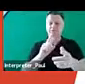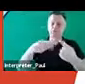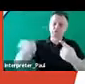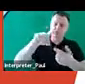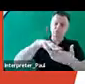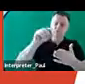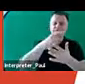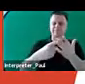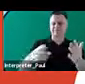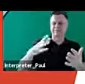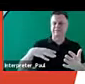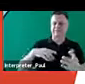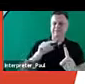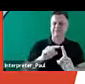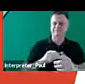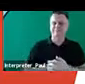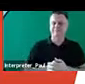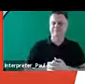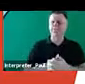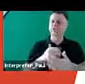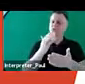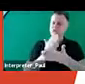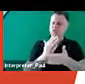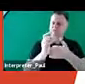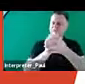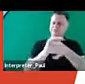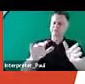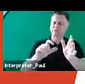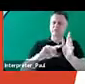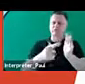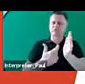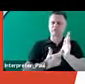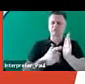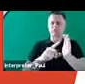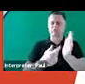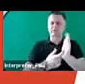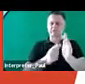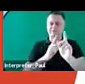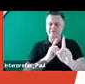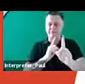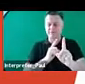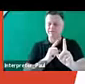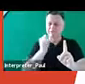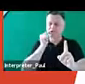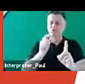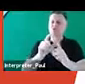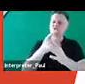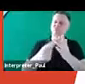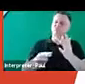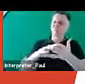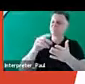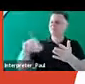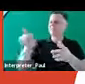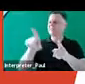disabilities require. And it is expert crazy advice because whilst yes, students with disabilities got the same